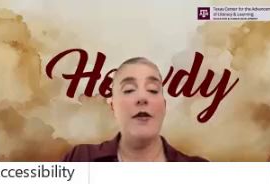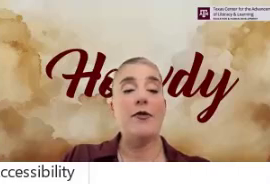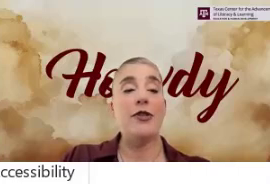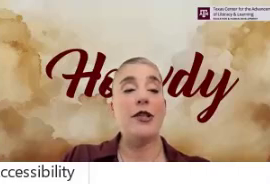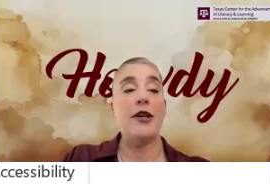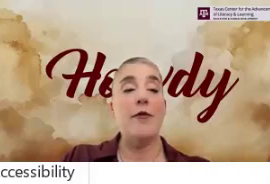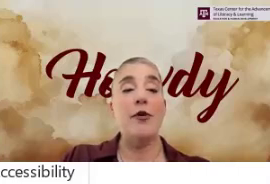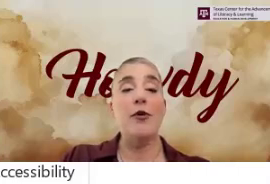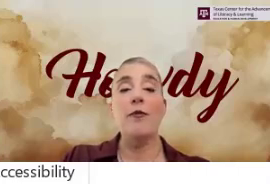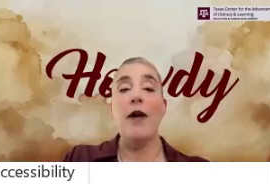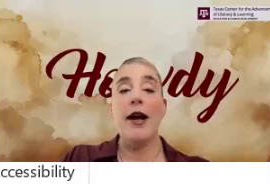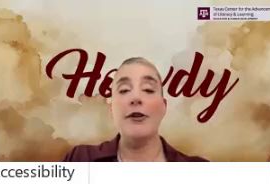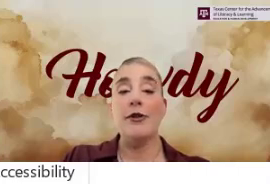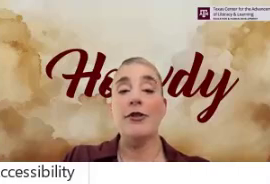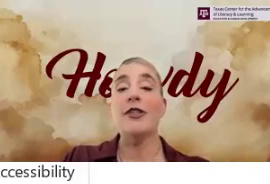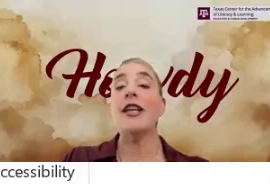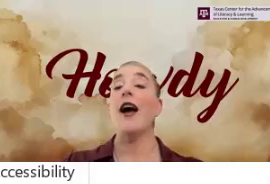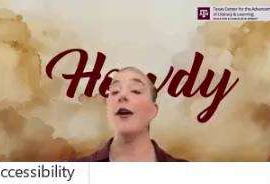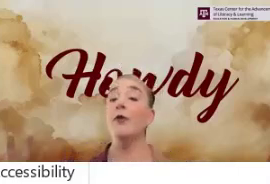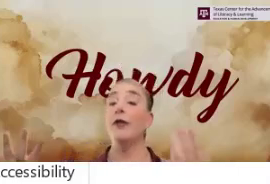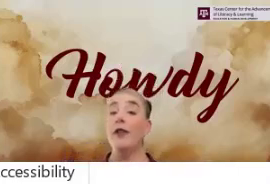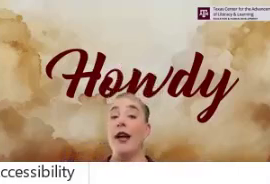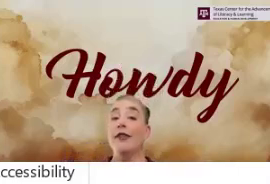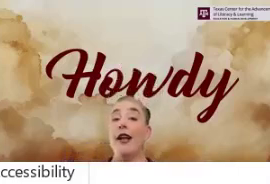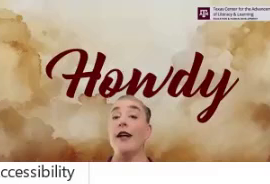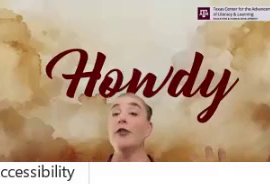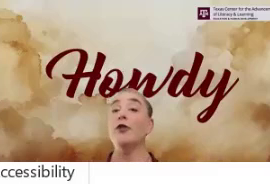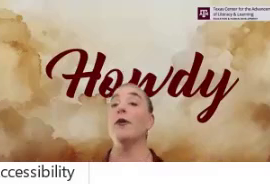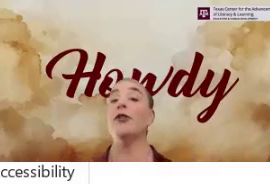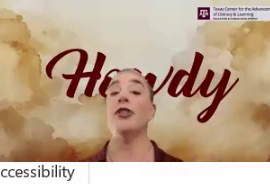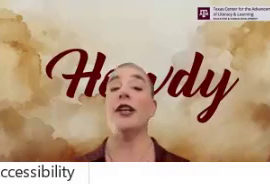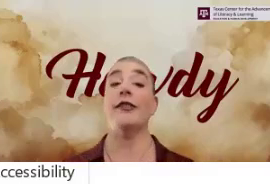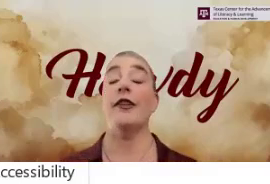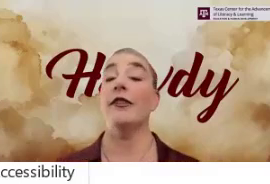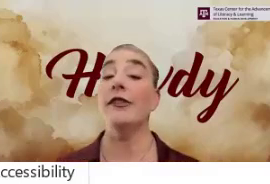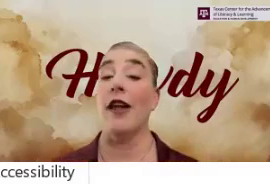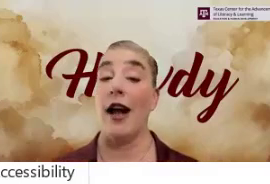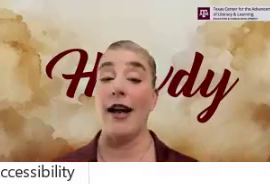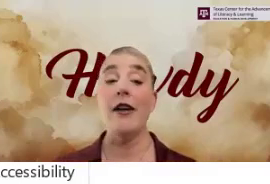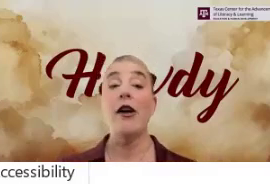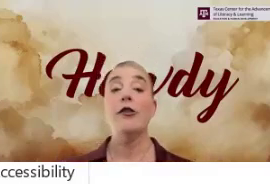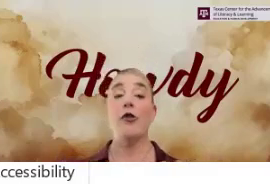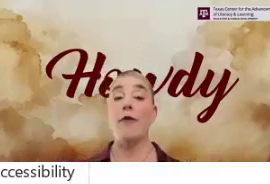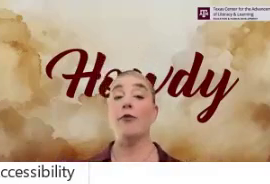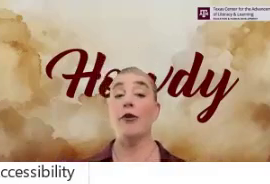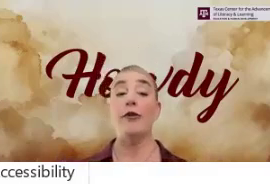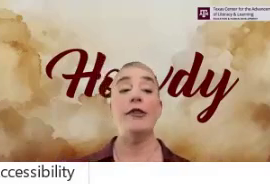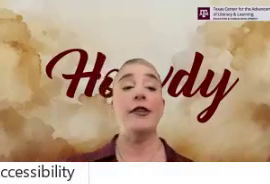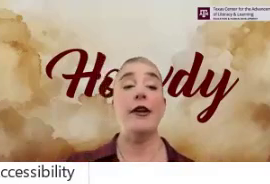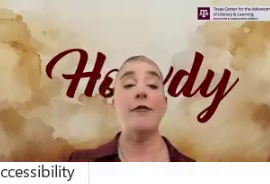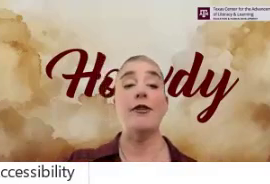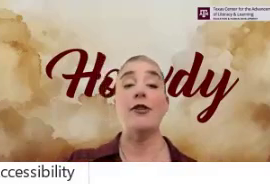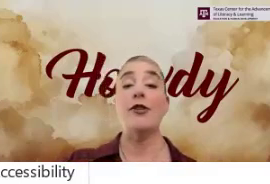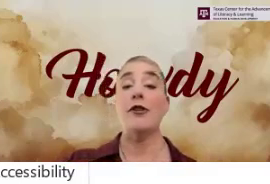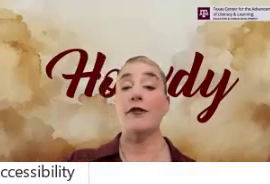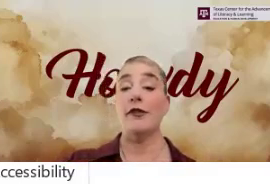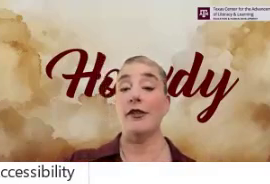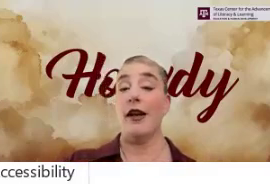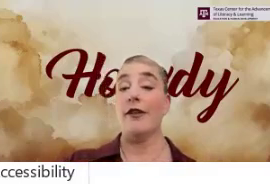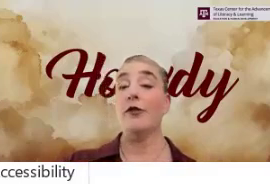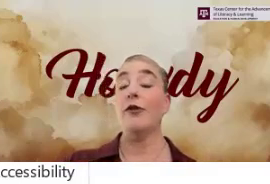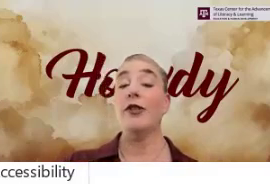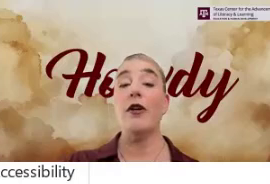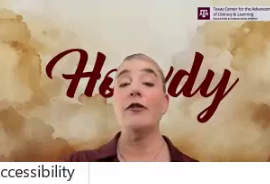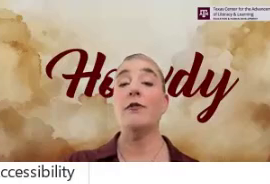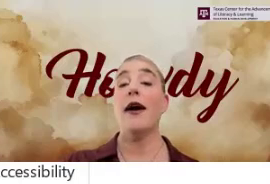and just a couple of reminders. See, I realized that I had too much text on the slide. So I broke this up into 2